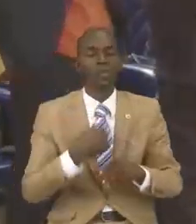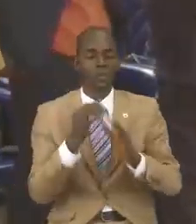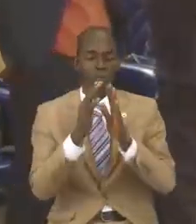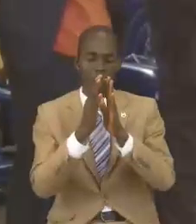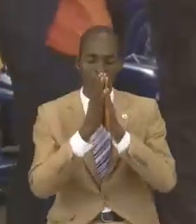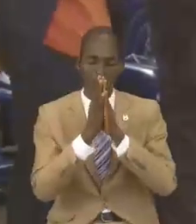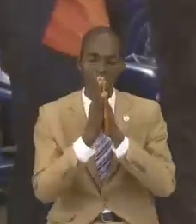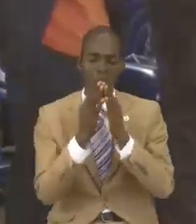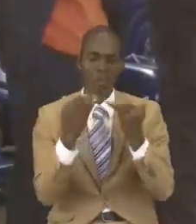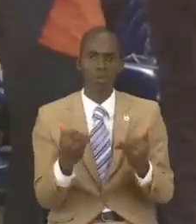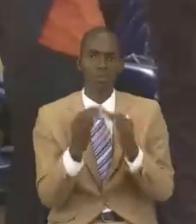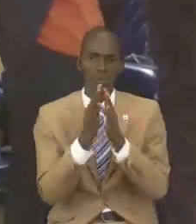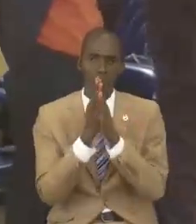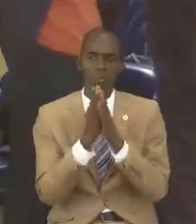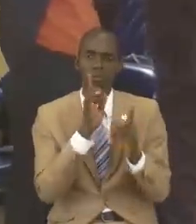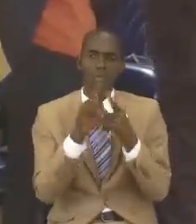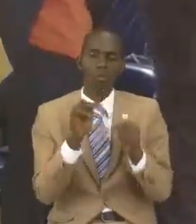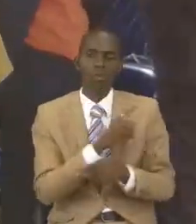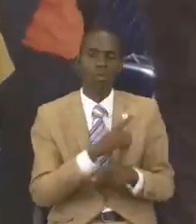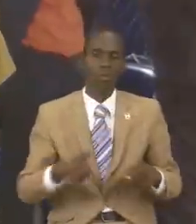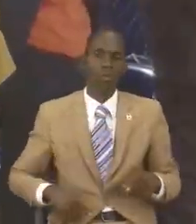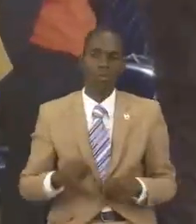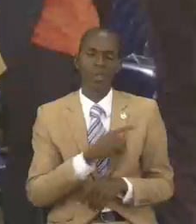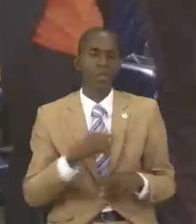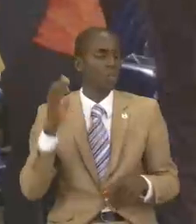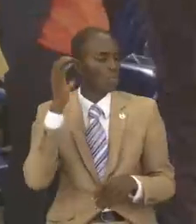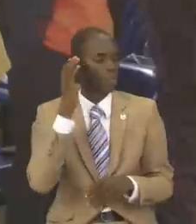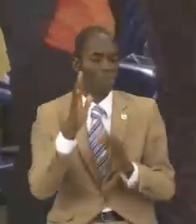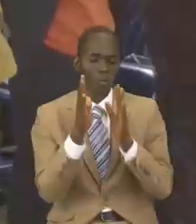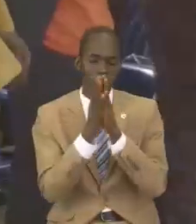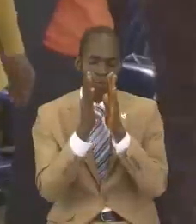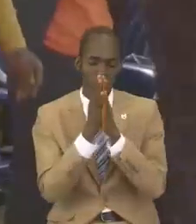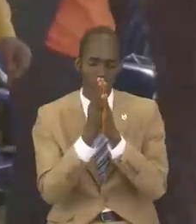mouth, pray, talk to the Lord, and the Lord answer your prayer.